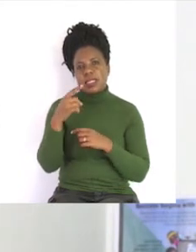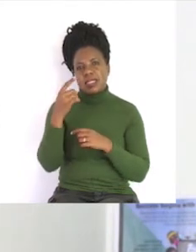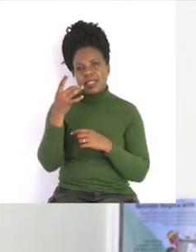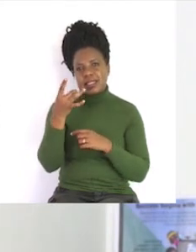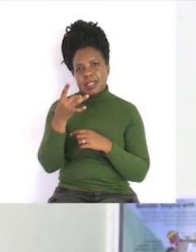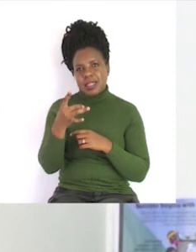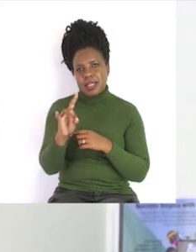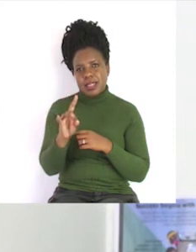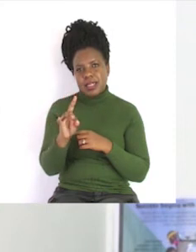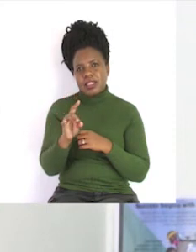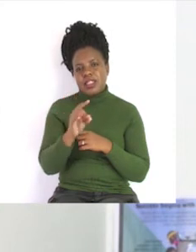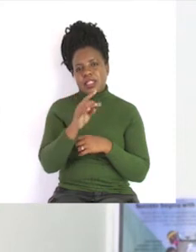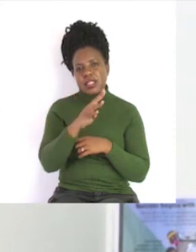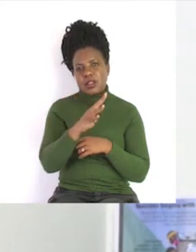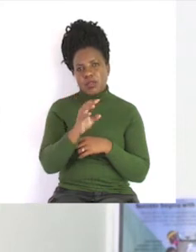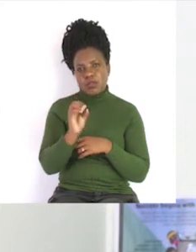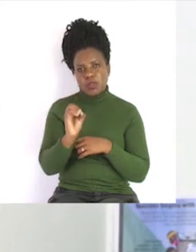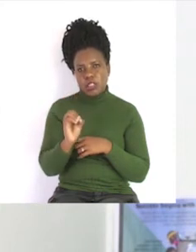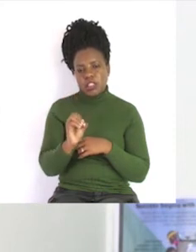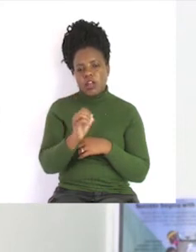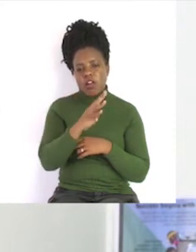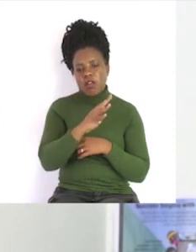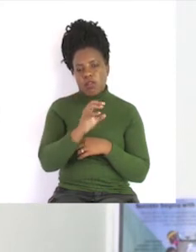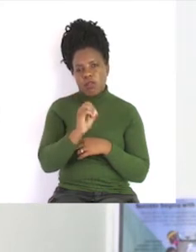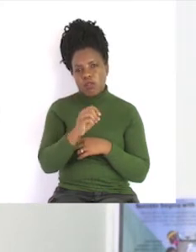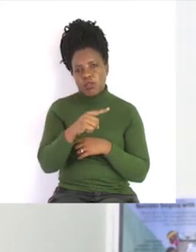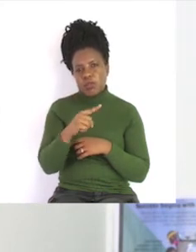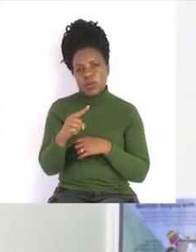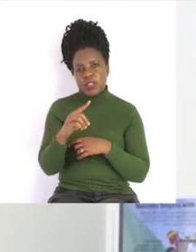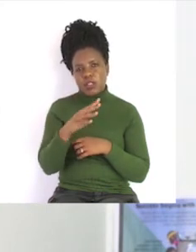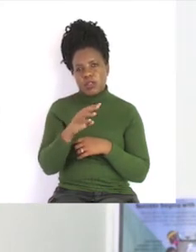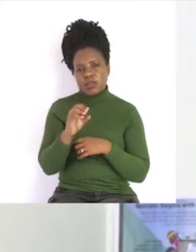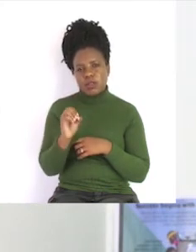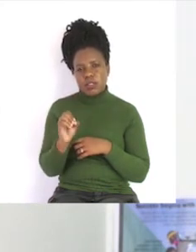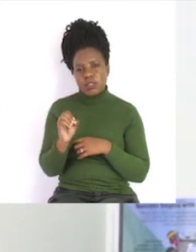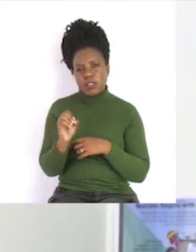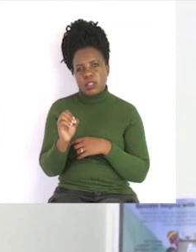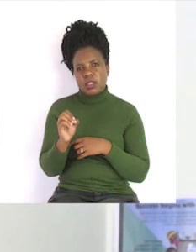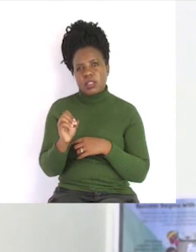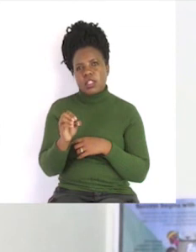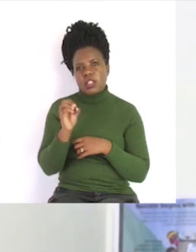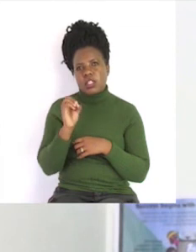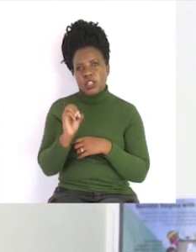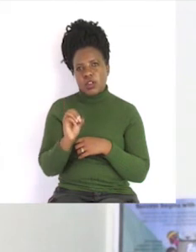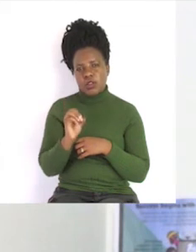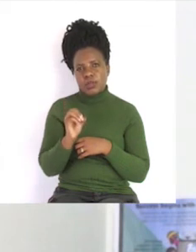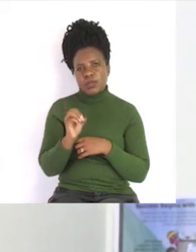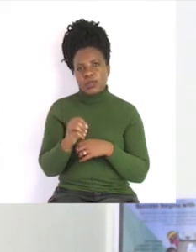40. Then I subtract the 2. So 40 minus 40 will just give me